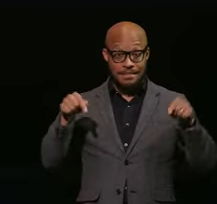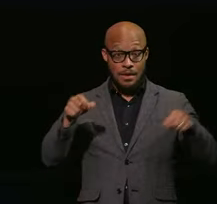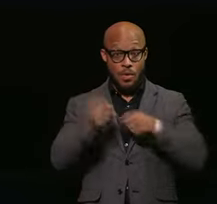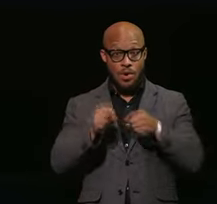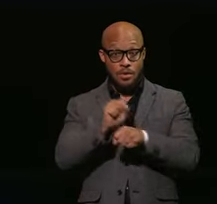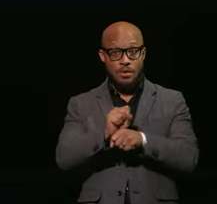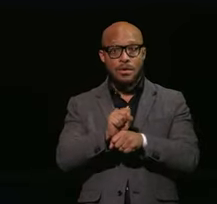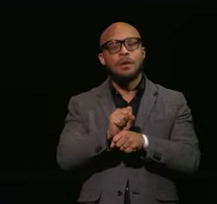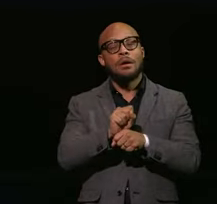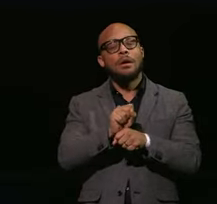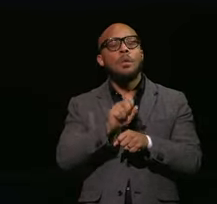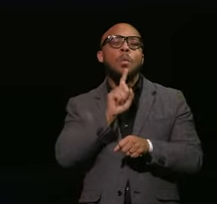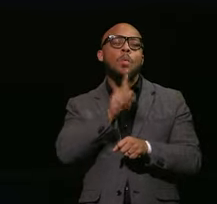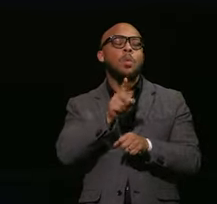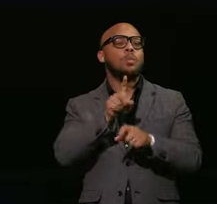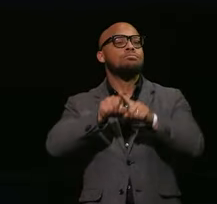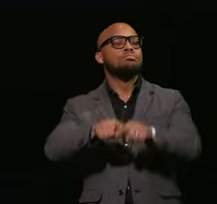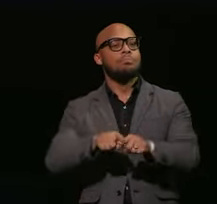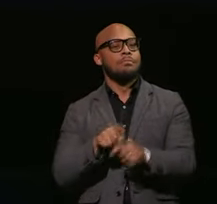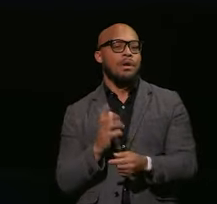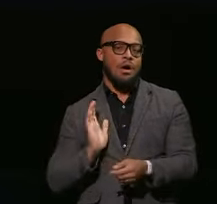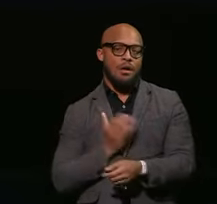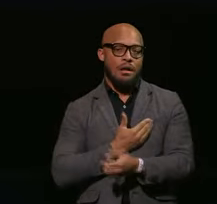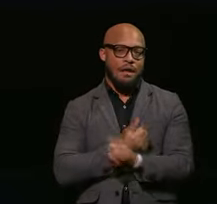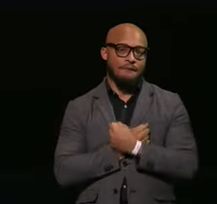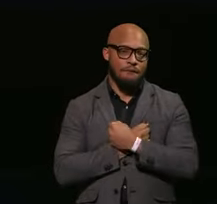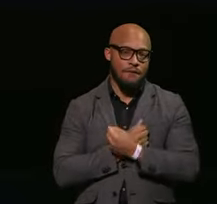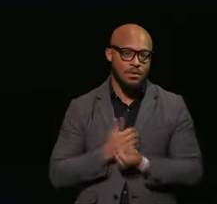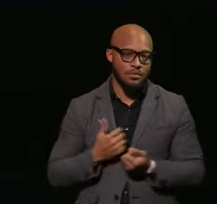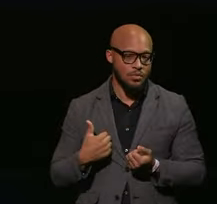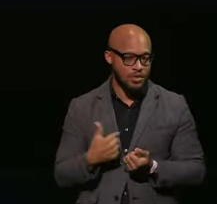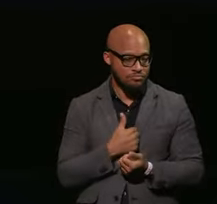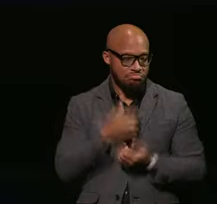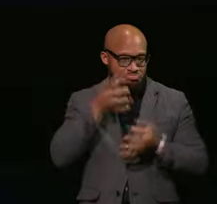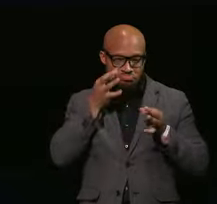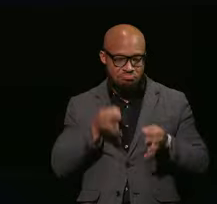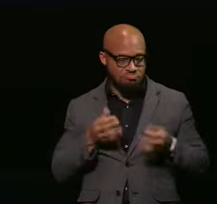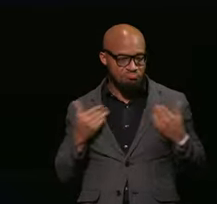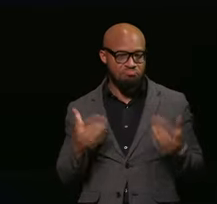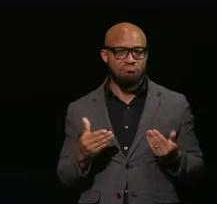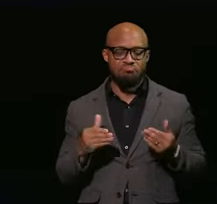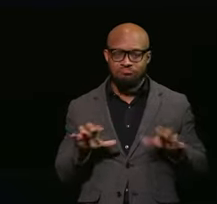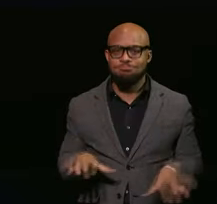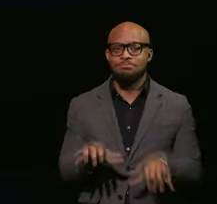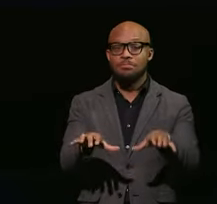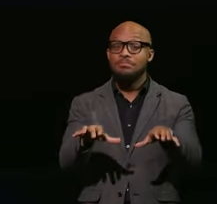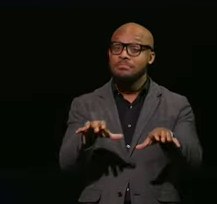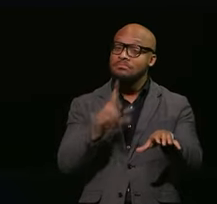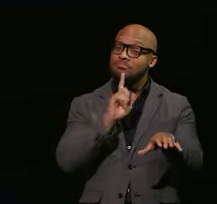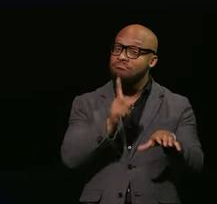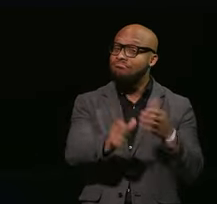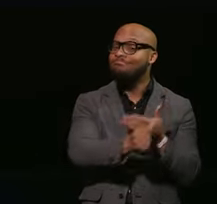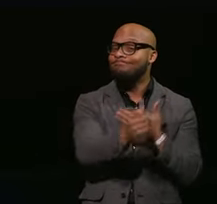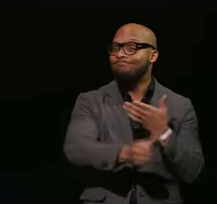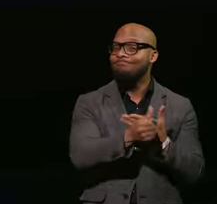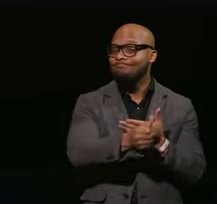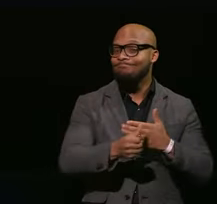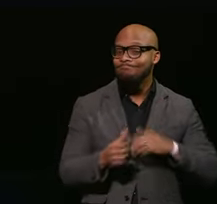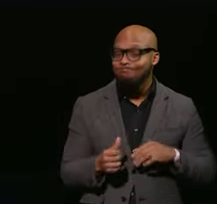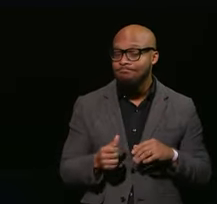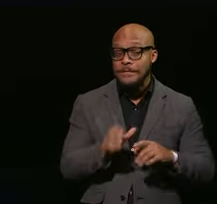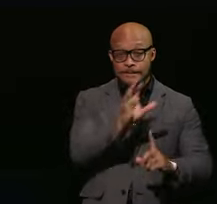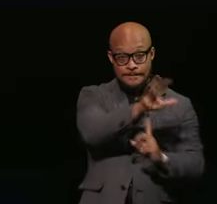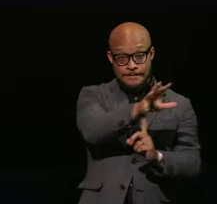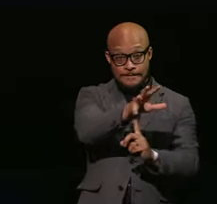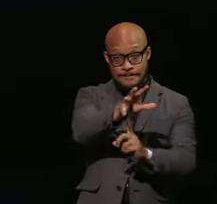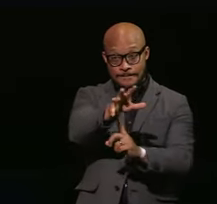but it was really a dangerous situation. In fact, by the end of filming, I had been shot in the face, I